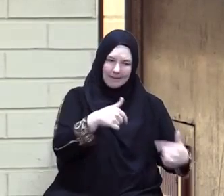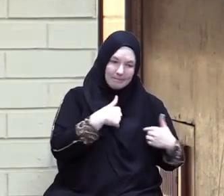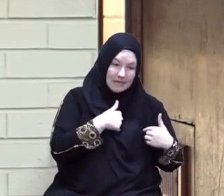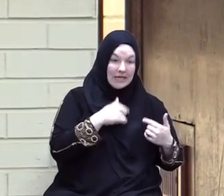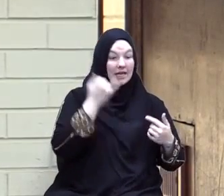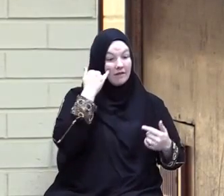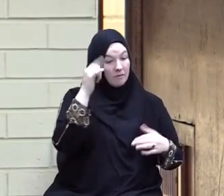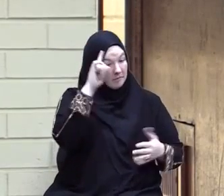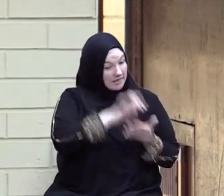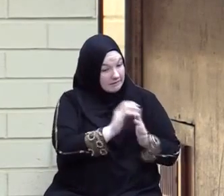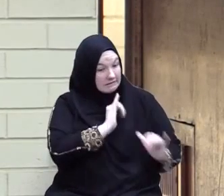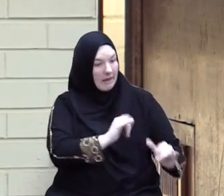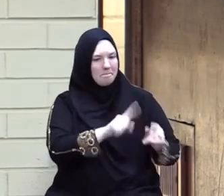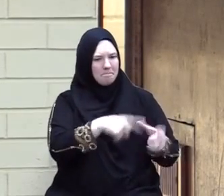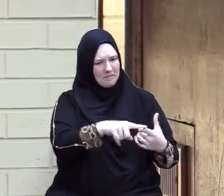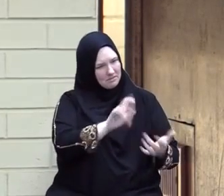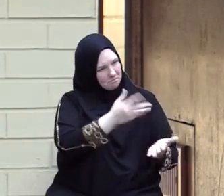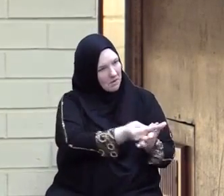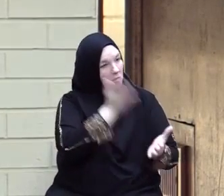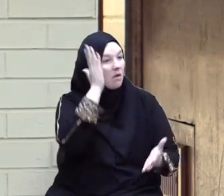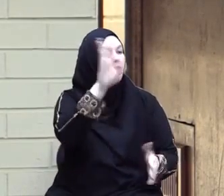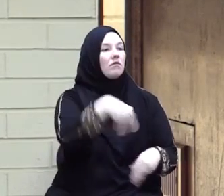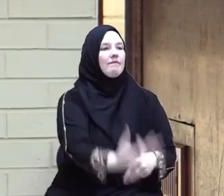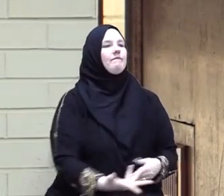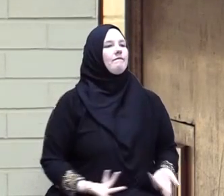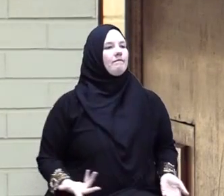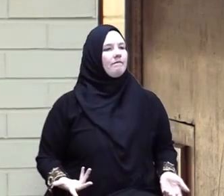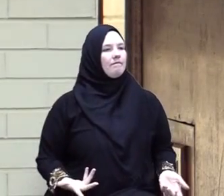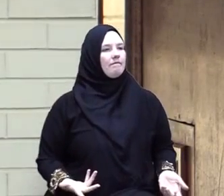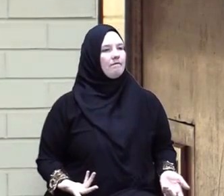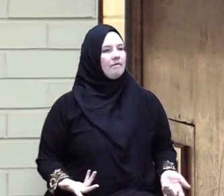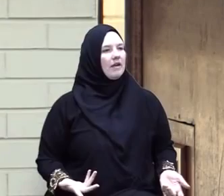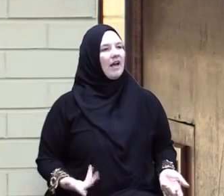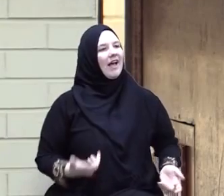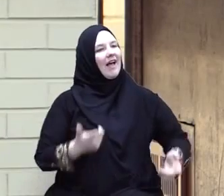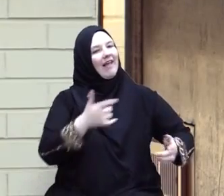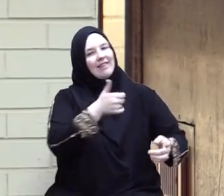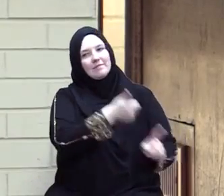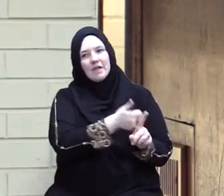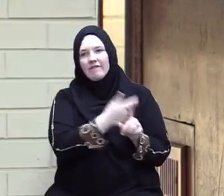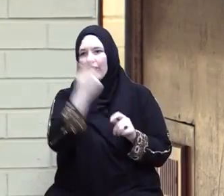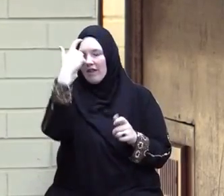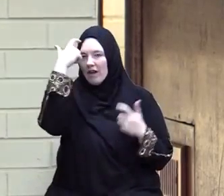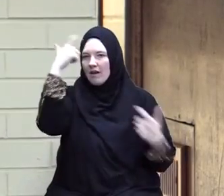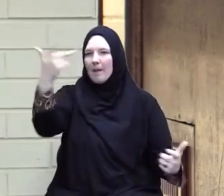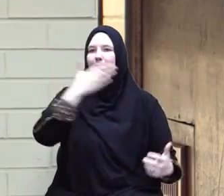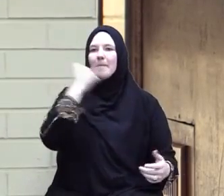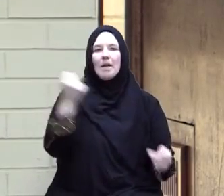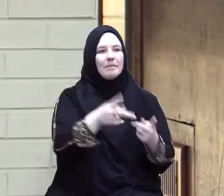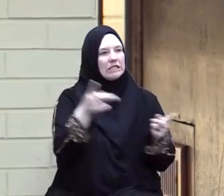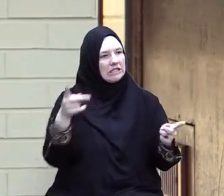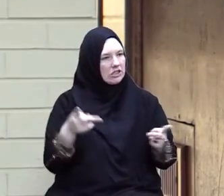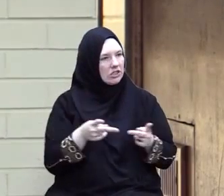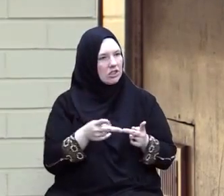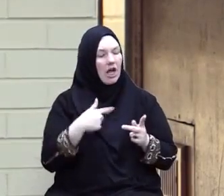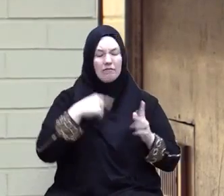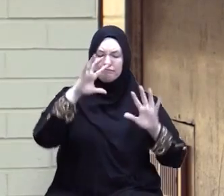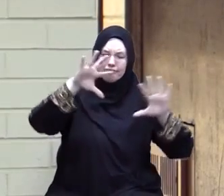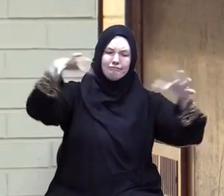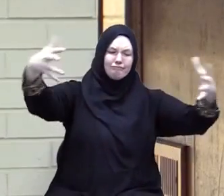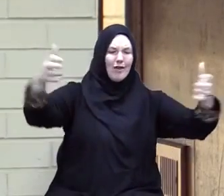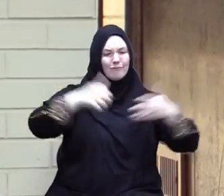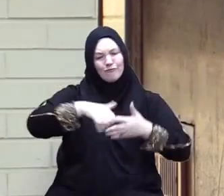arrogance plays on their head and their heart, and they think they are in a better position. They are a class by